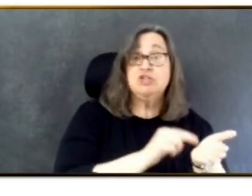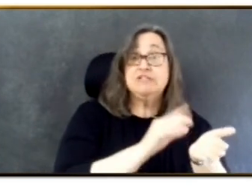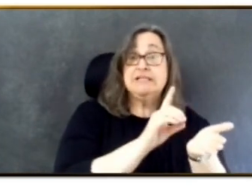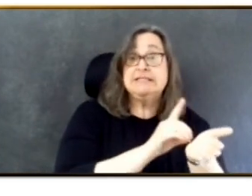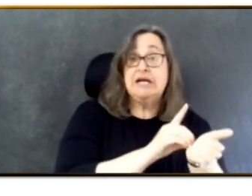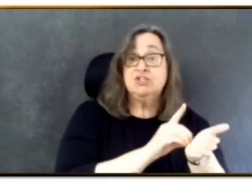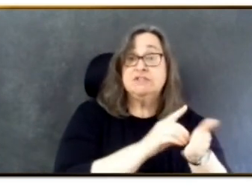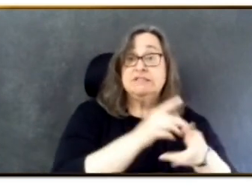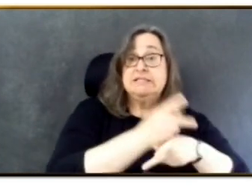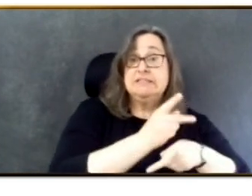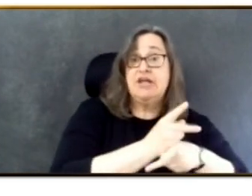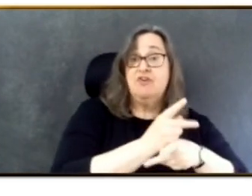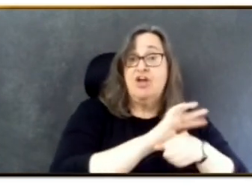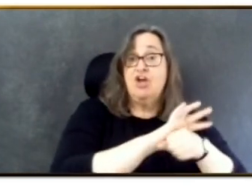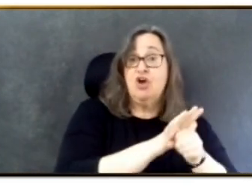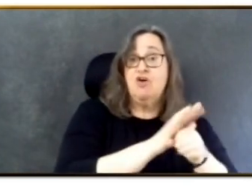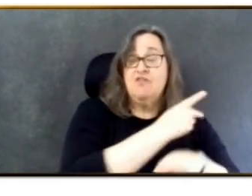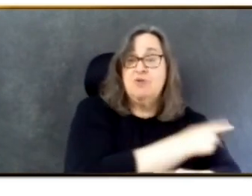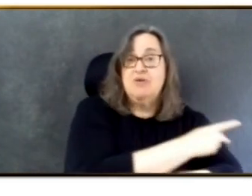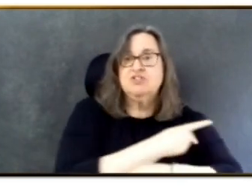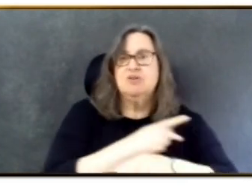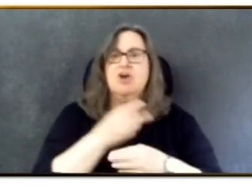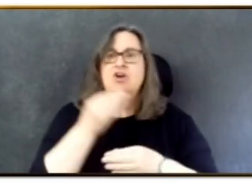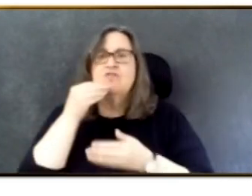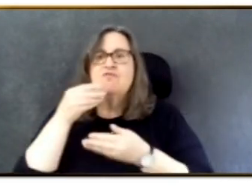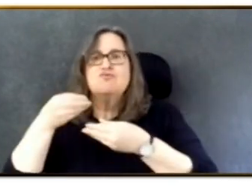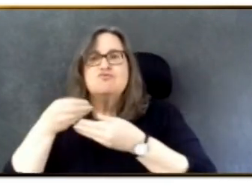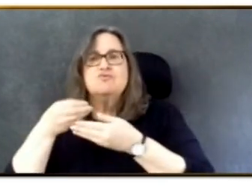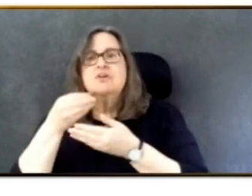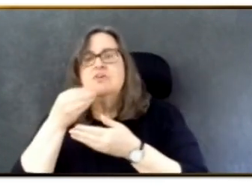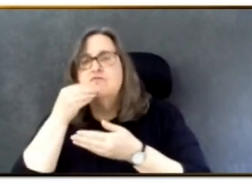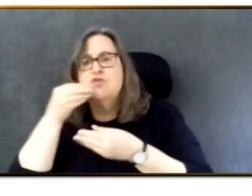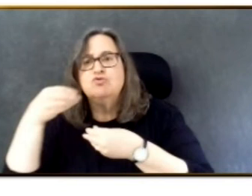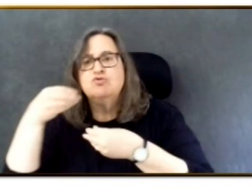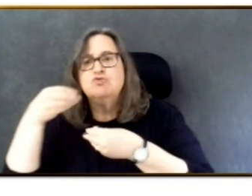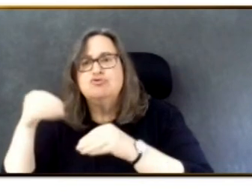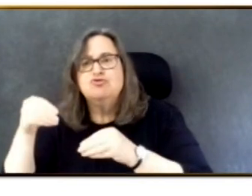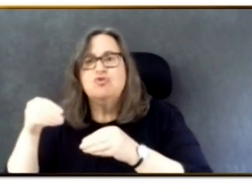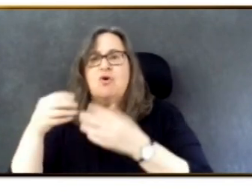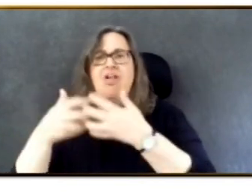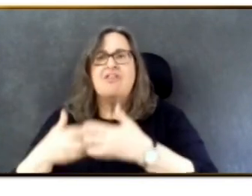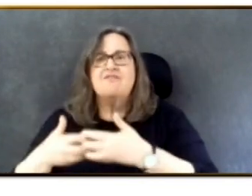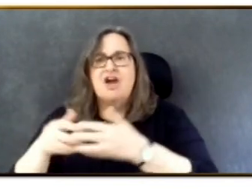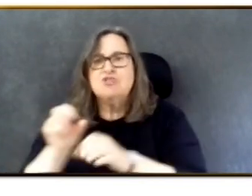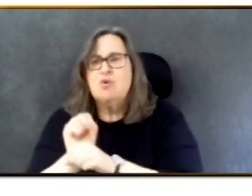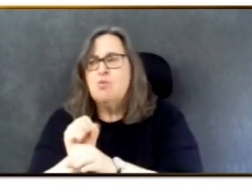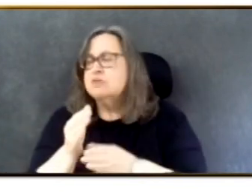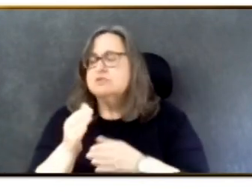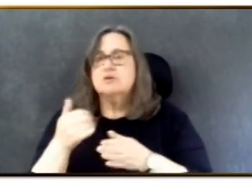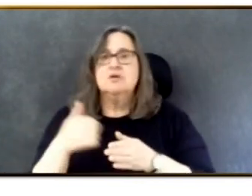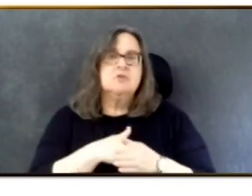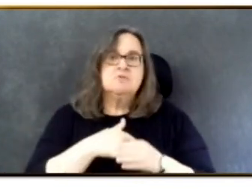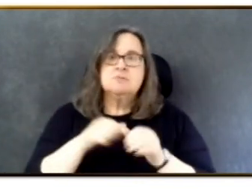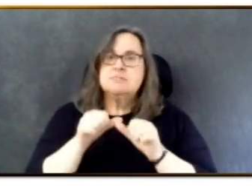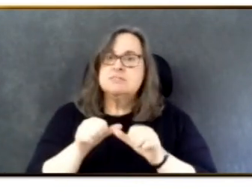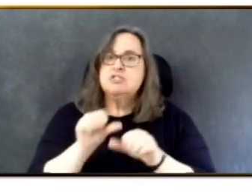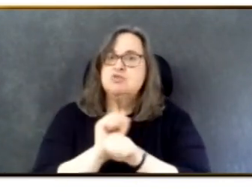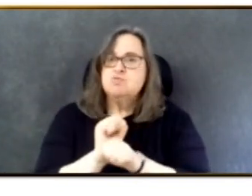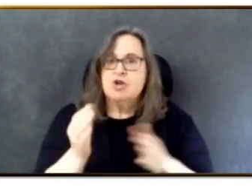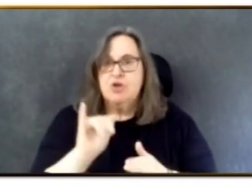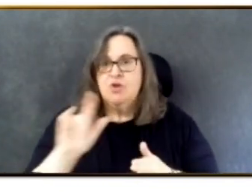COVID patients to the grocery and the factory workers that kept Illinois moving. I can't thank each of you